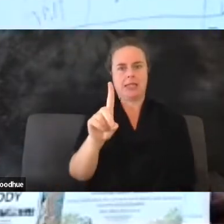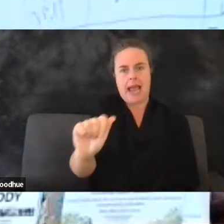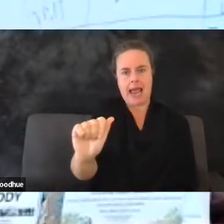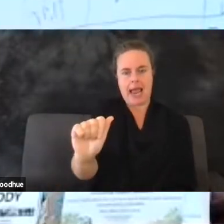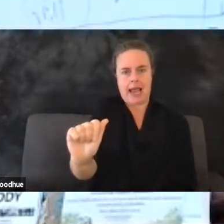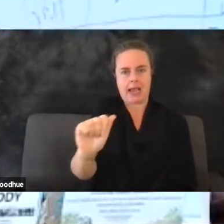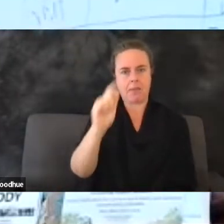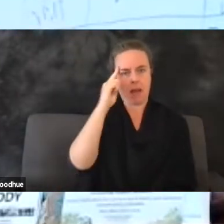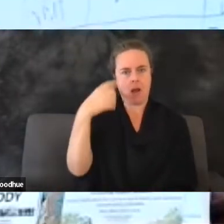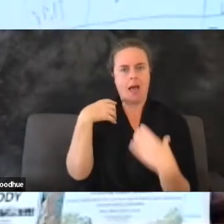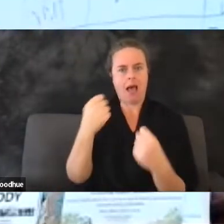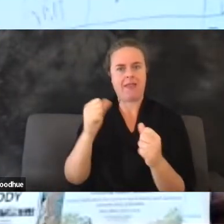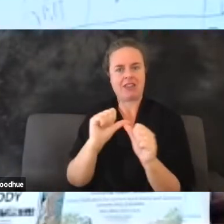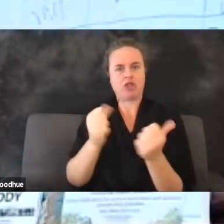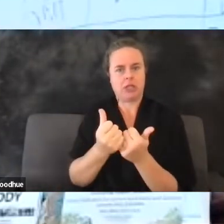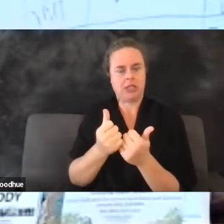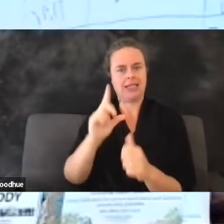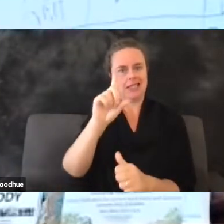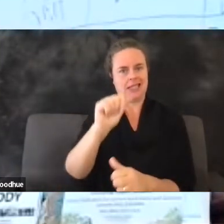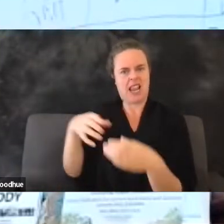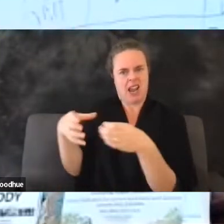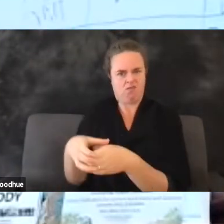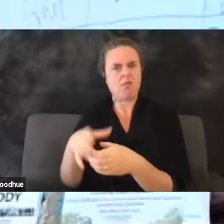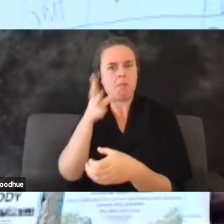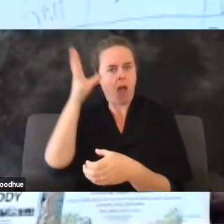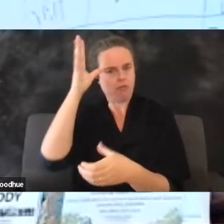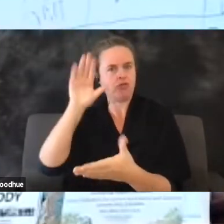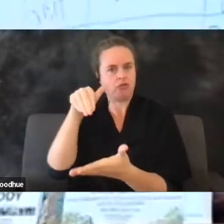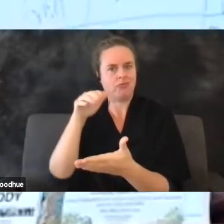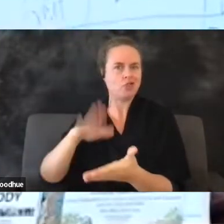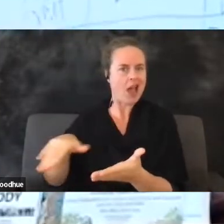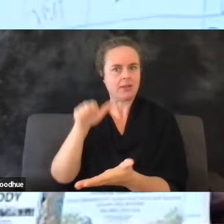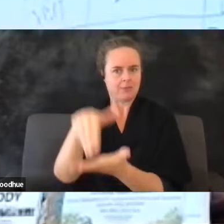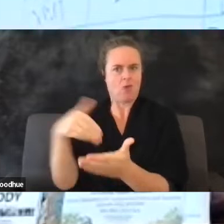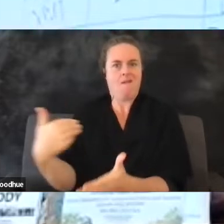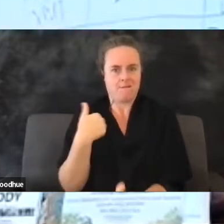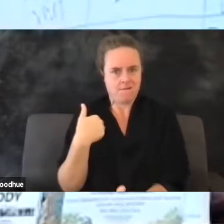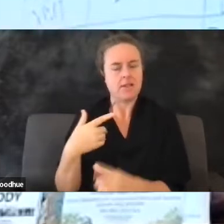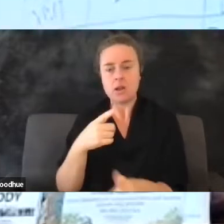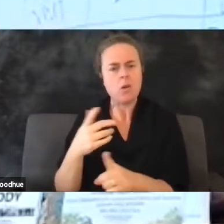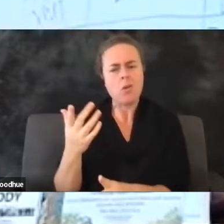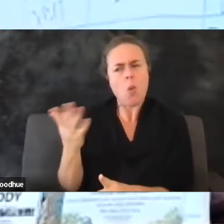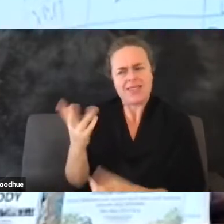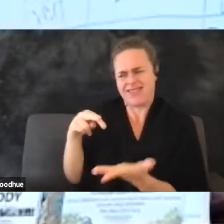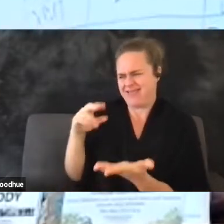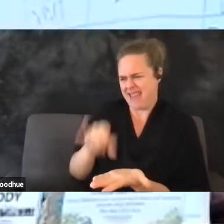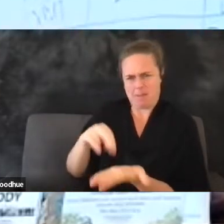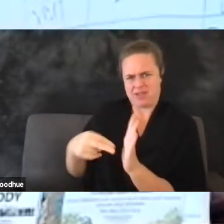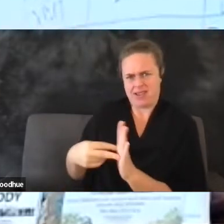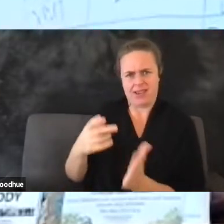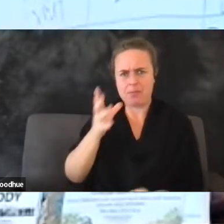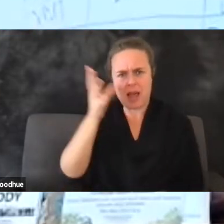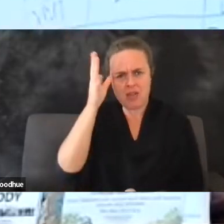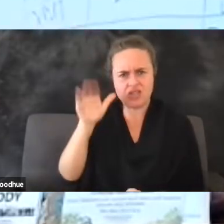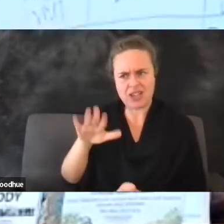level set for folks who might not know what is a parent-child center and why does it matter. In Vermont, there